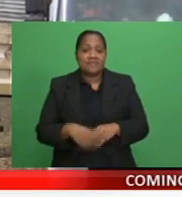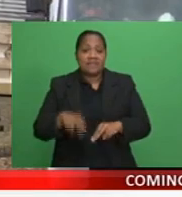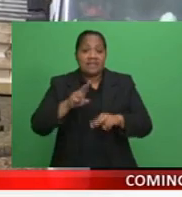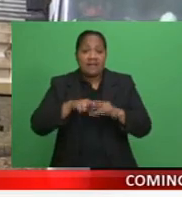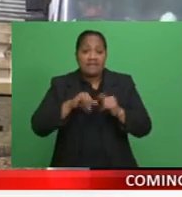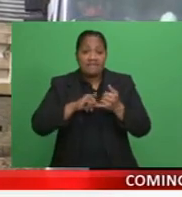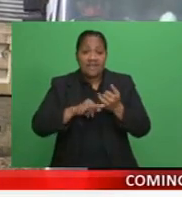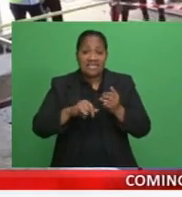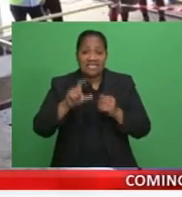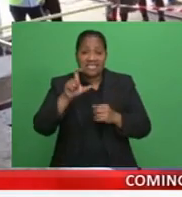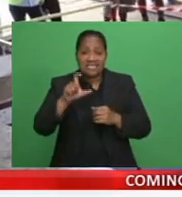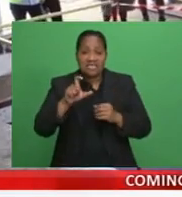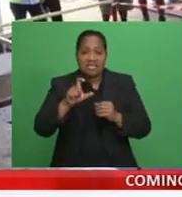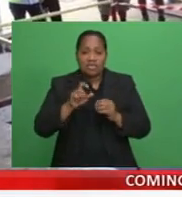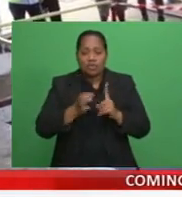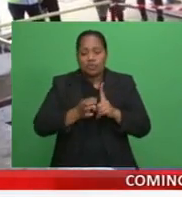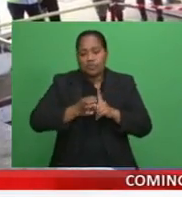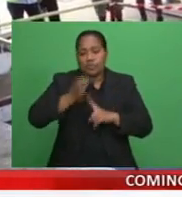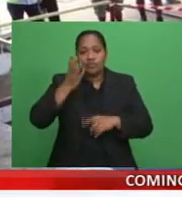FSC improves sugar production